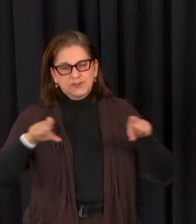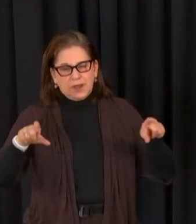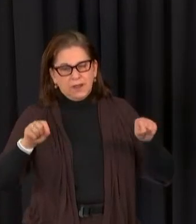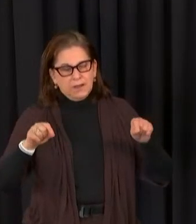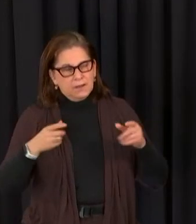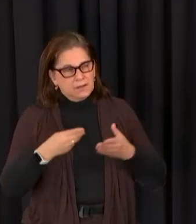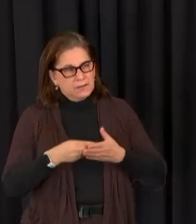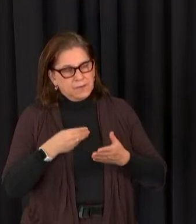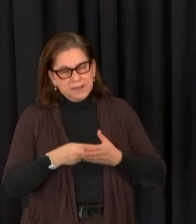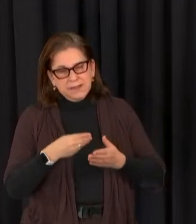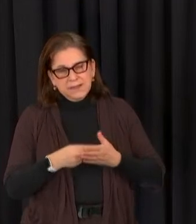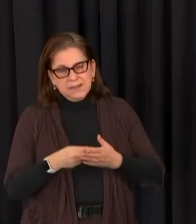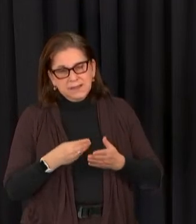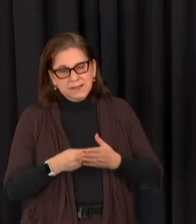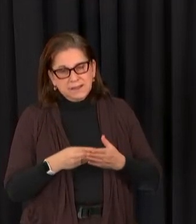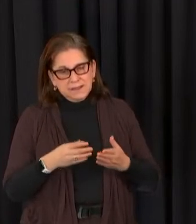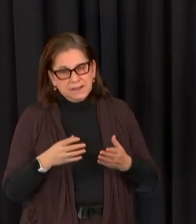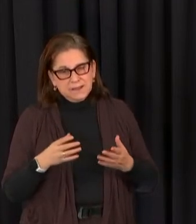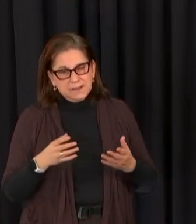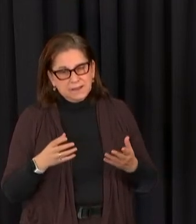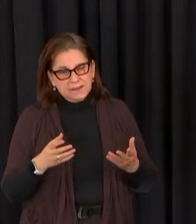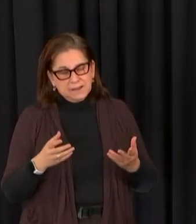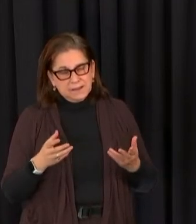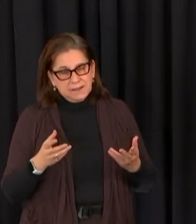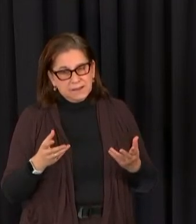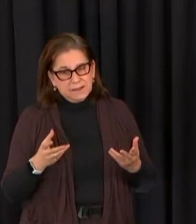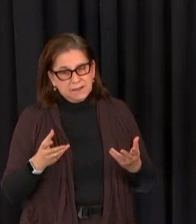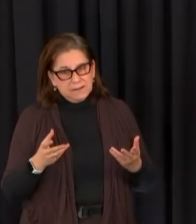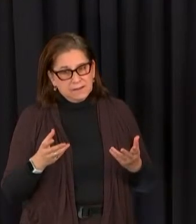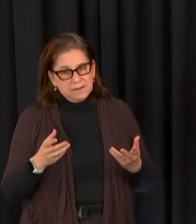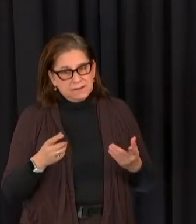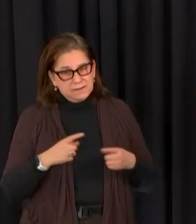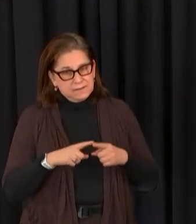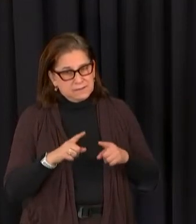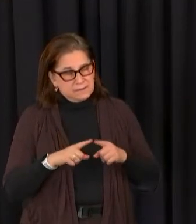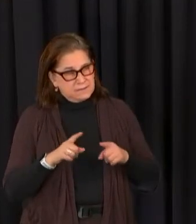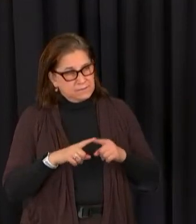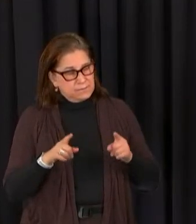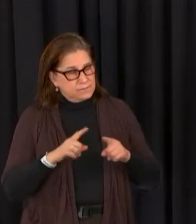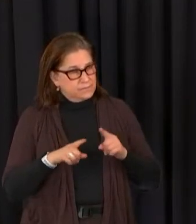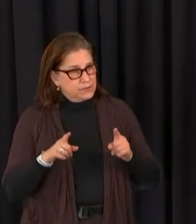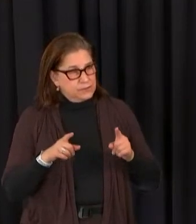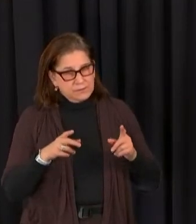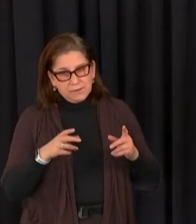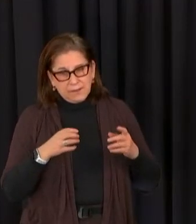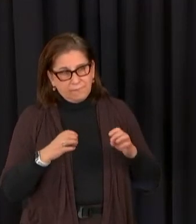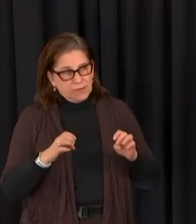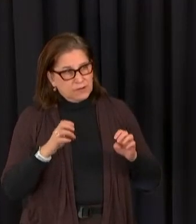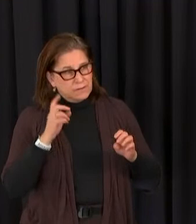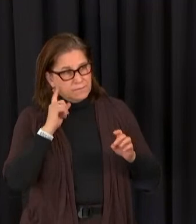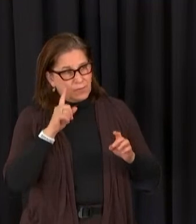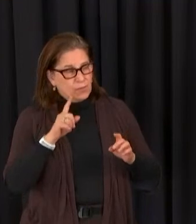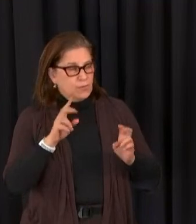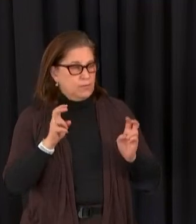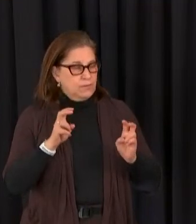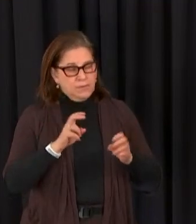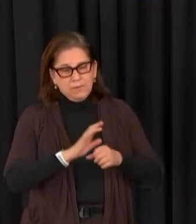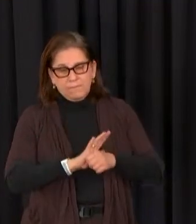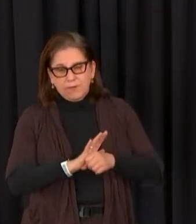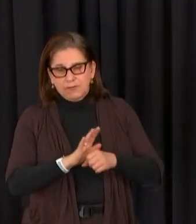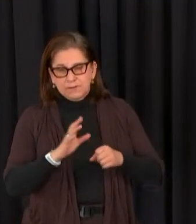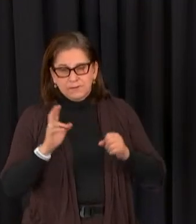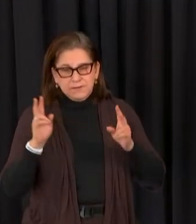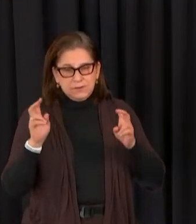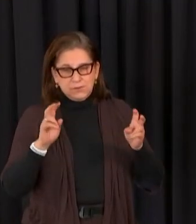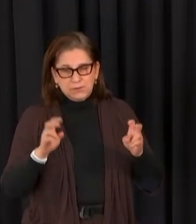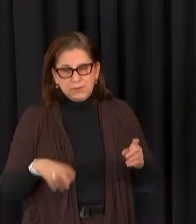fell somewhat short this year because of efforts for COVID. Can this stimulus money that you're getting